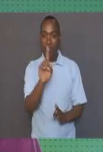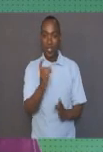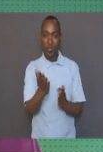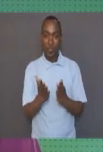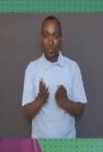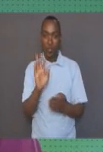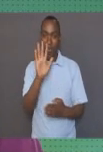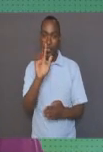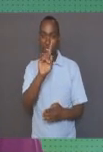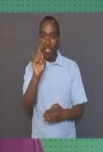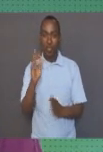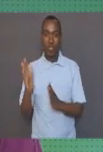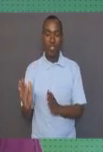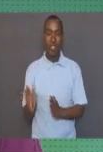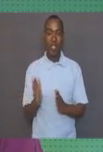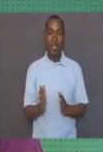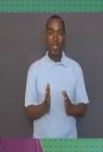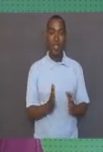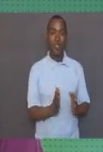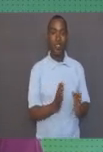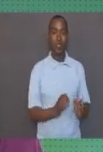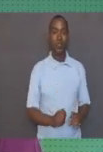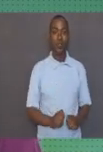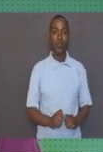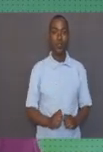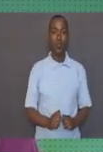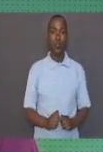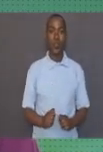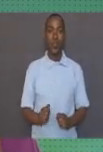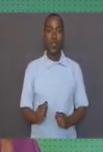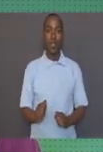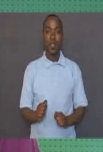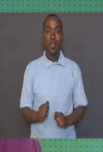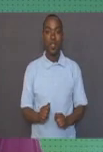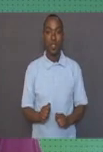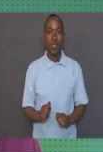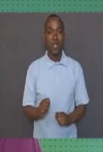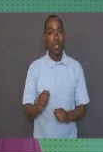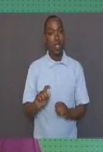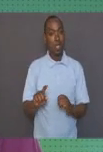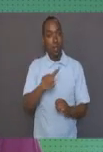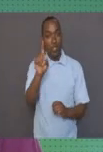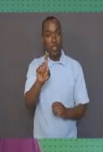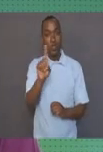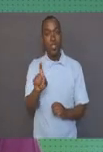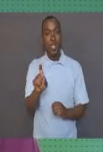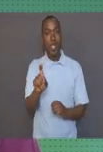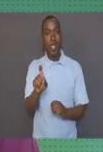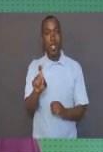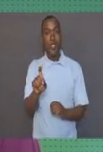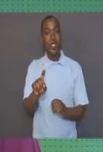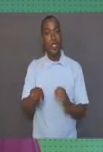biologists. You may ask questions about the institution